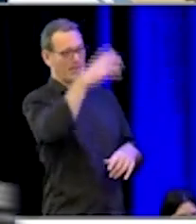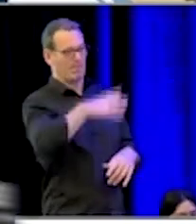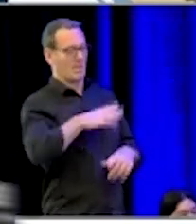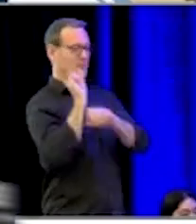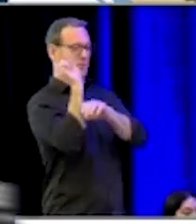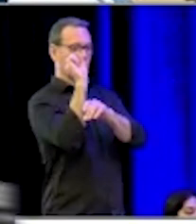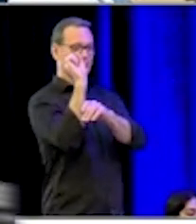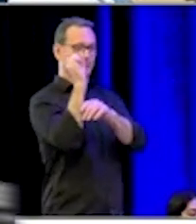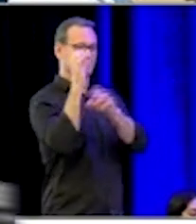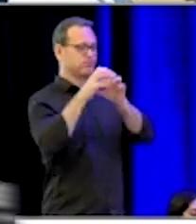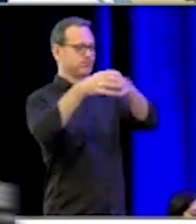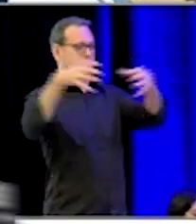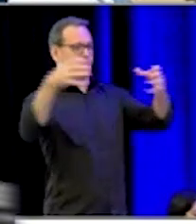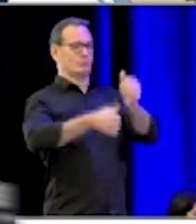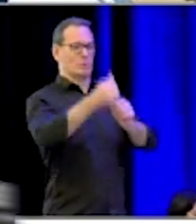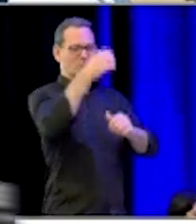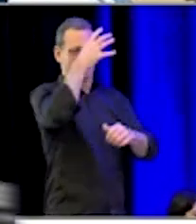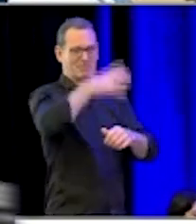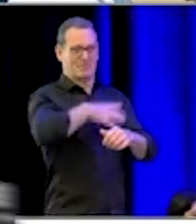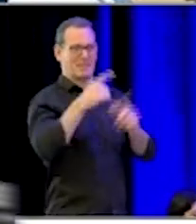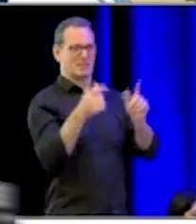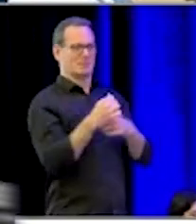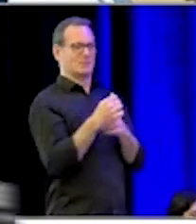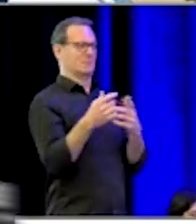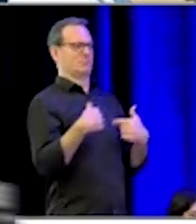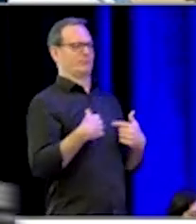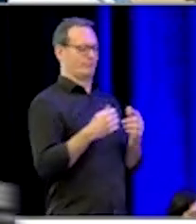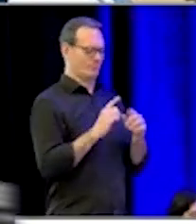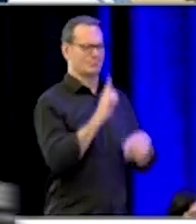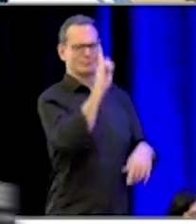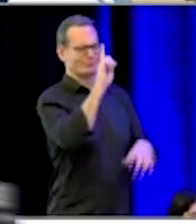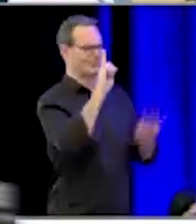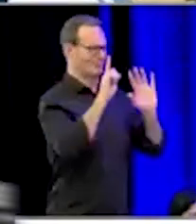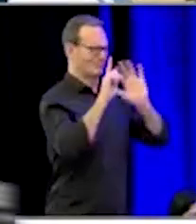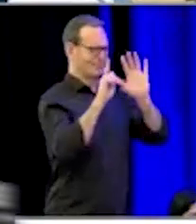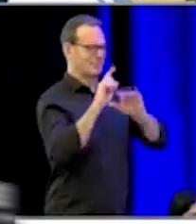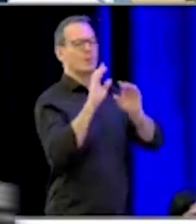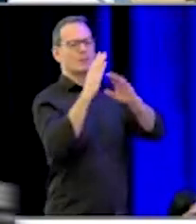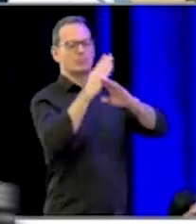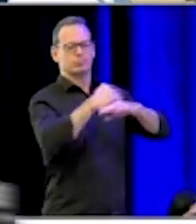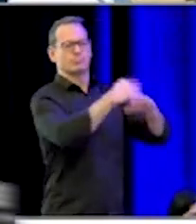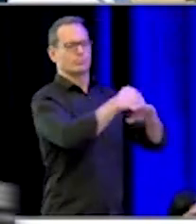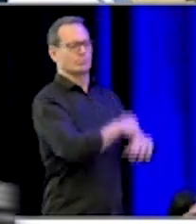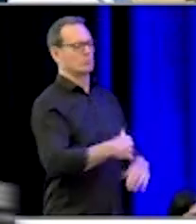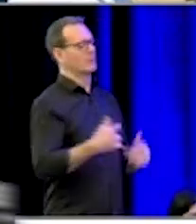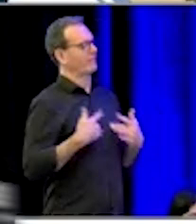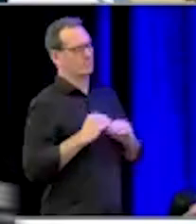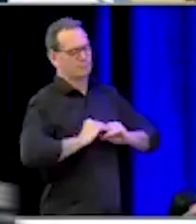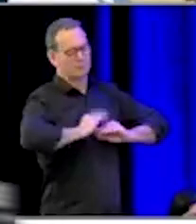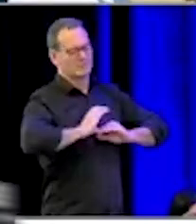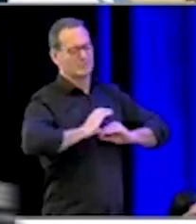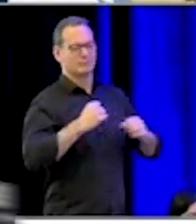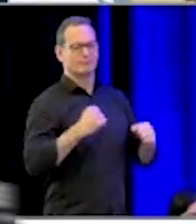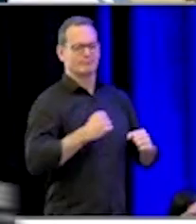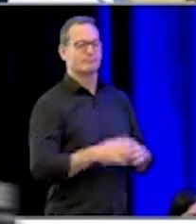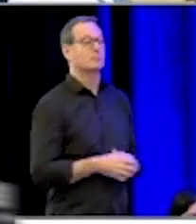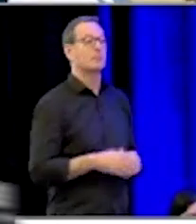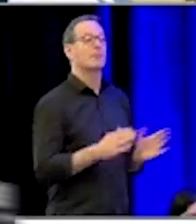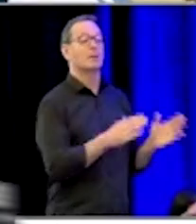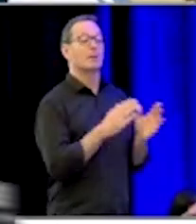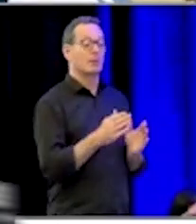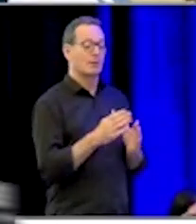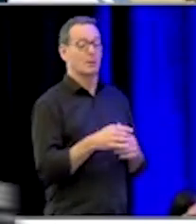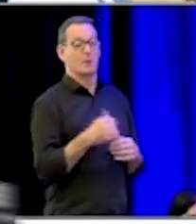field has been a journey of resilience and determination. Embracing this opportunity has not only opened doors for me in the